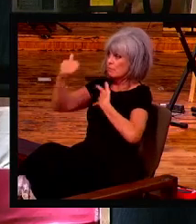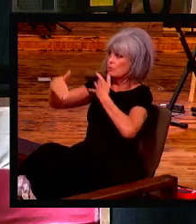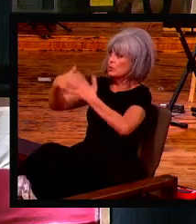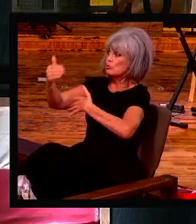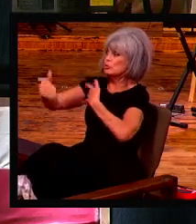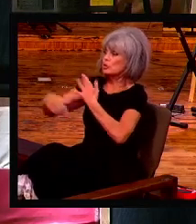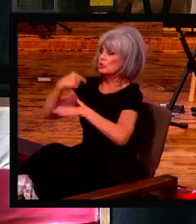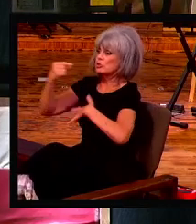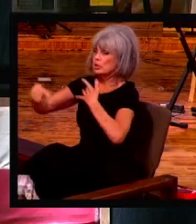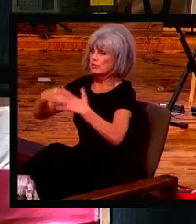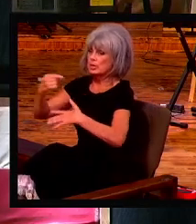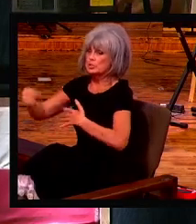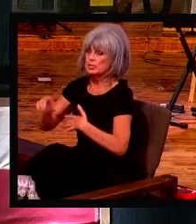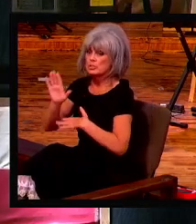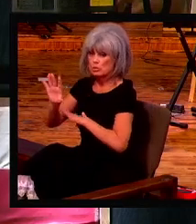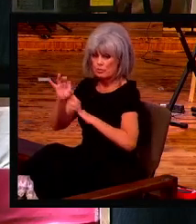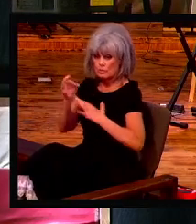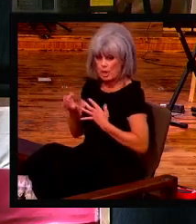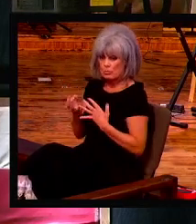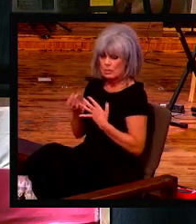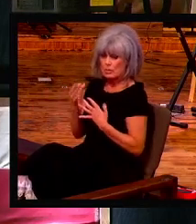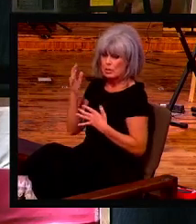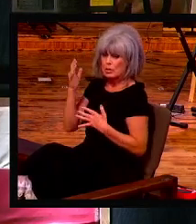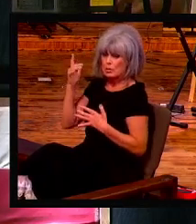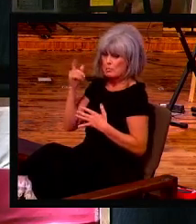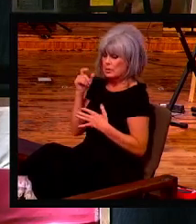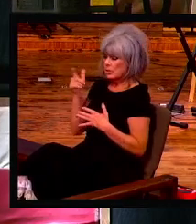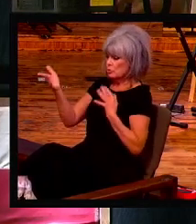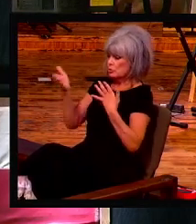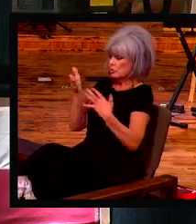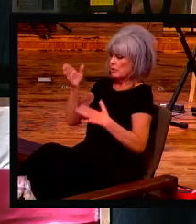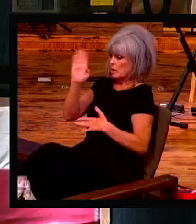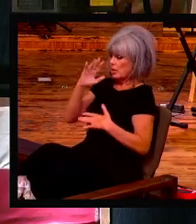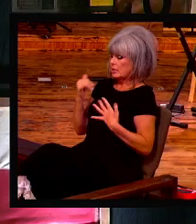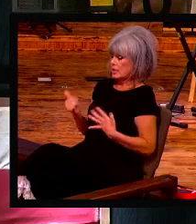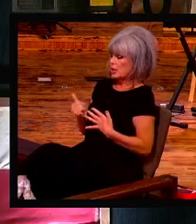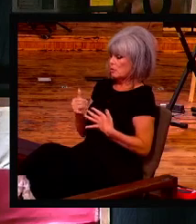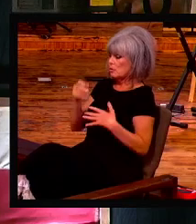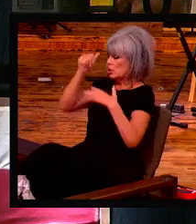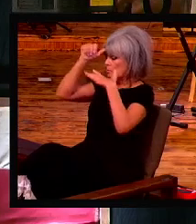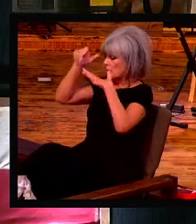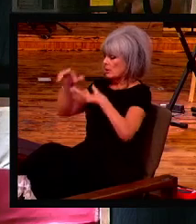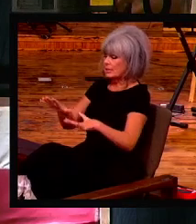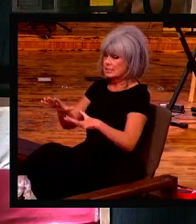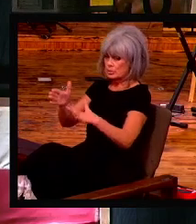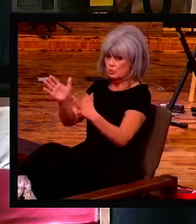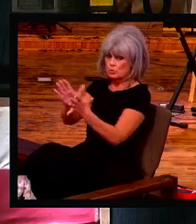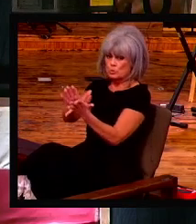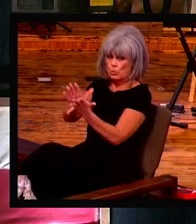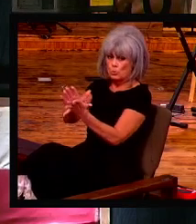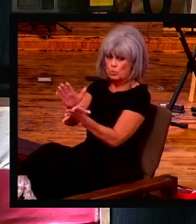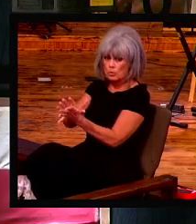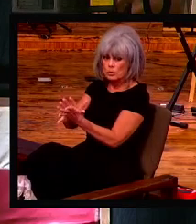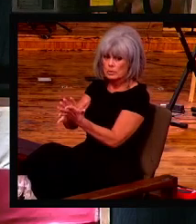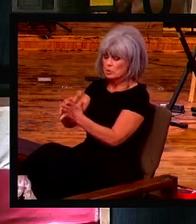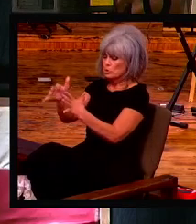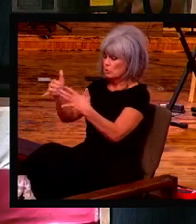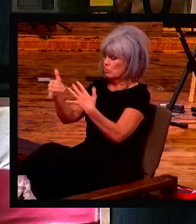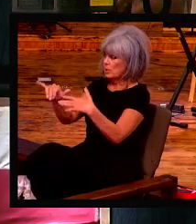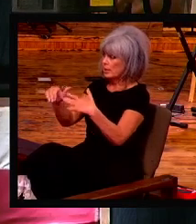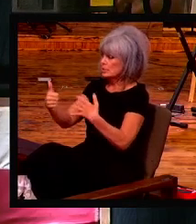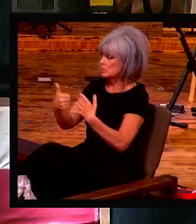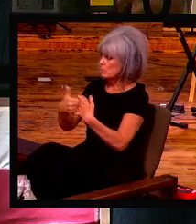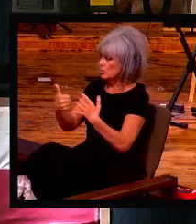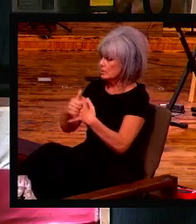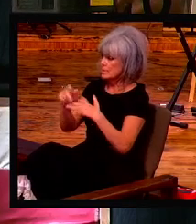you are serving God. How many know that God will bless your school? Because you're there. He'll bless your sports team because you